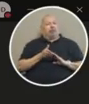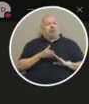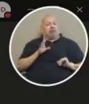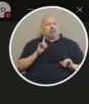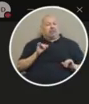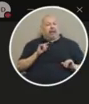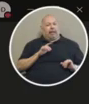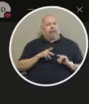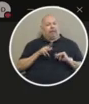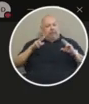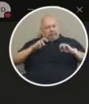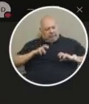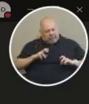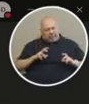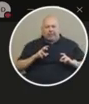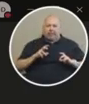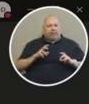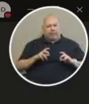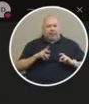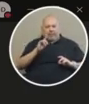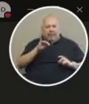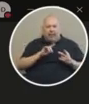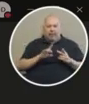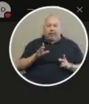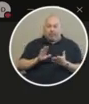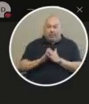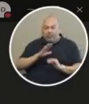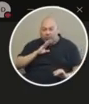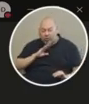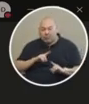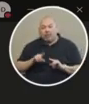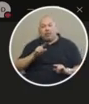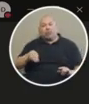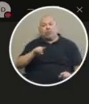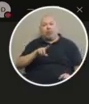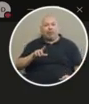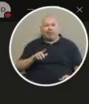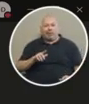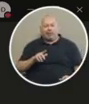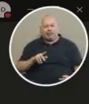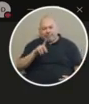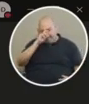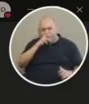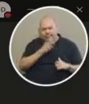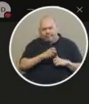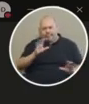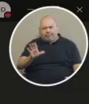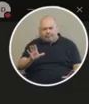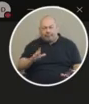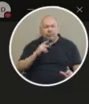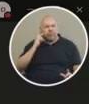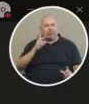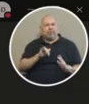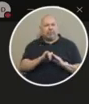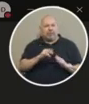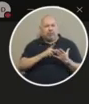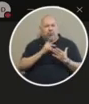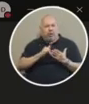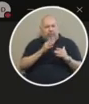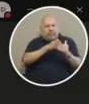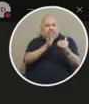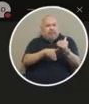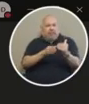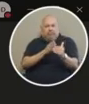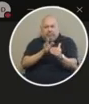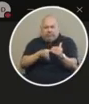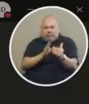of you get frustrated with it, but then you also all get heartened with it as well, because you see that your projects get done